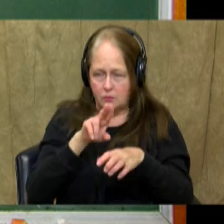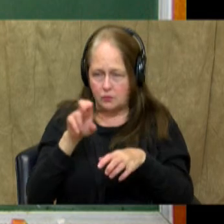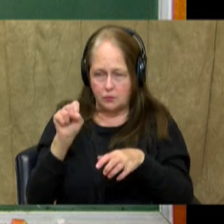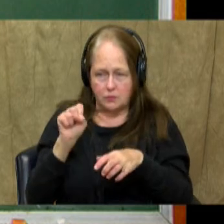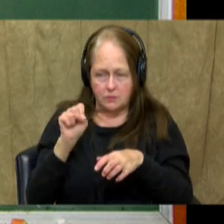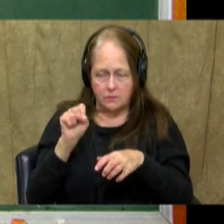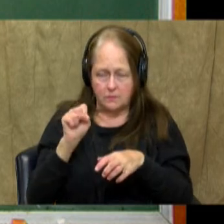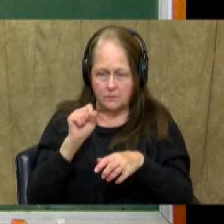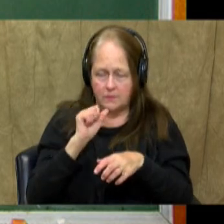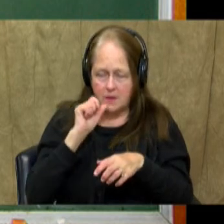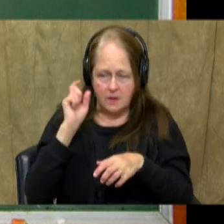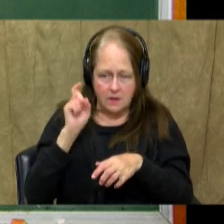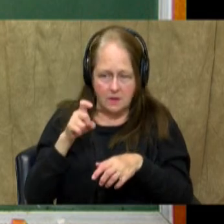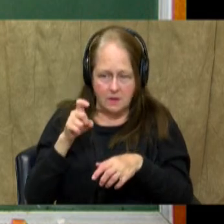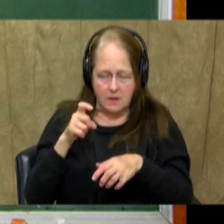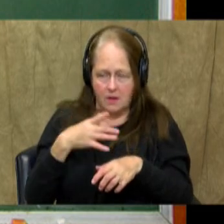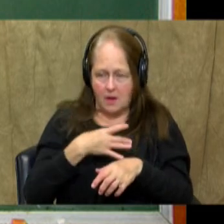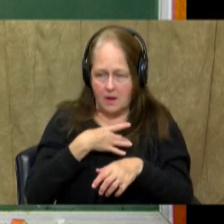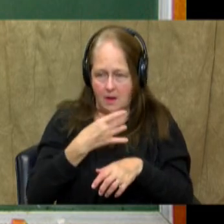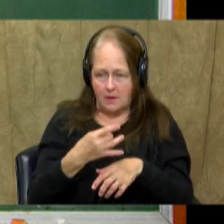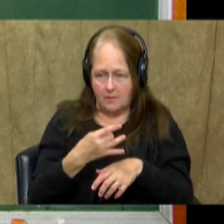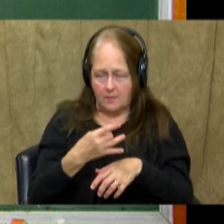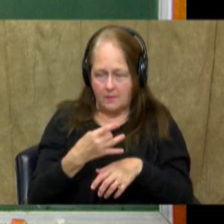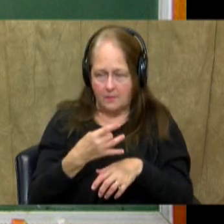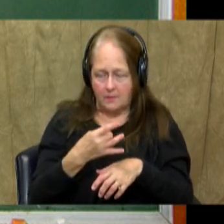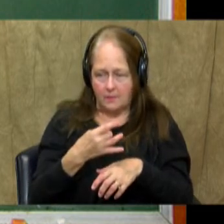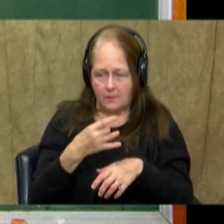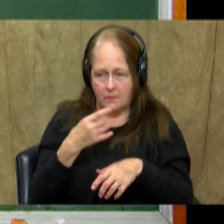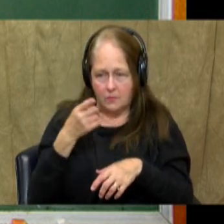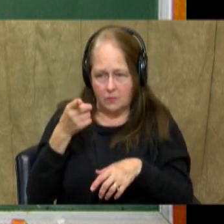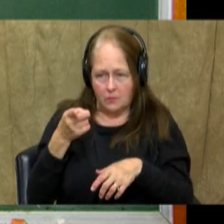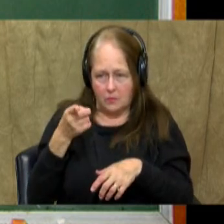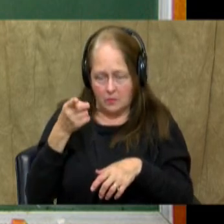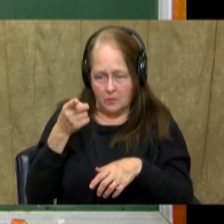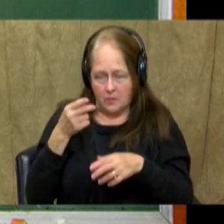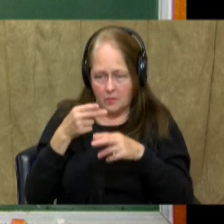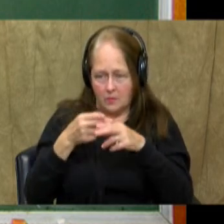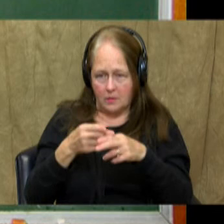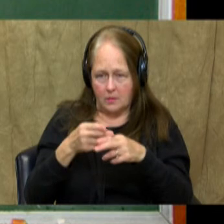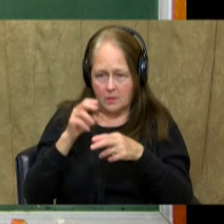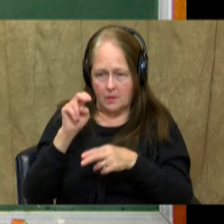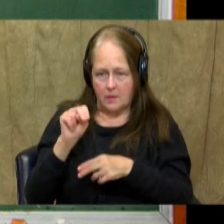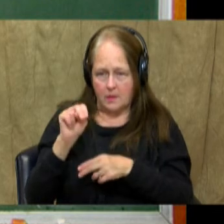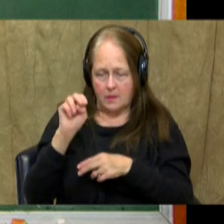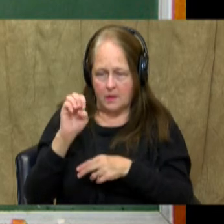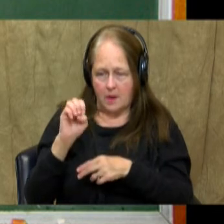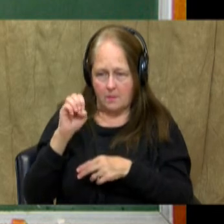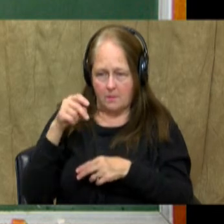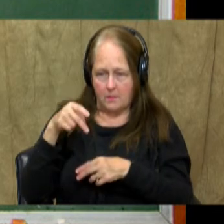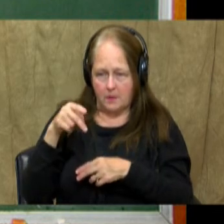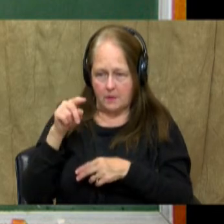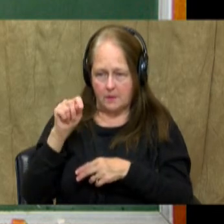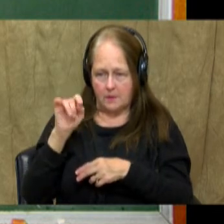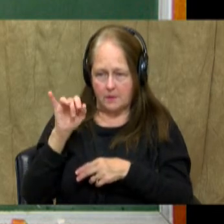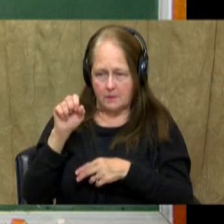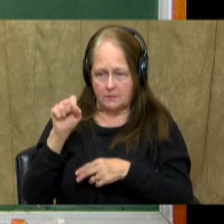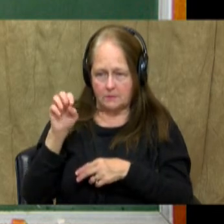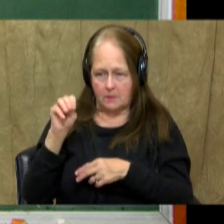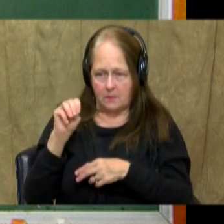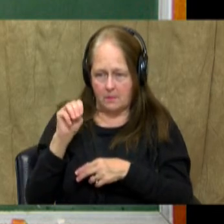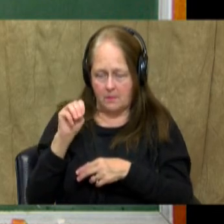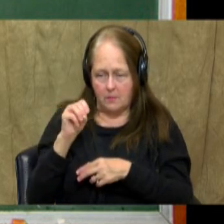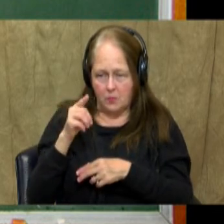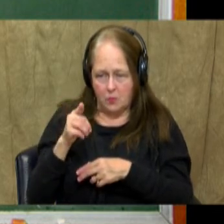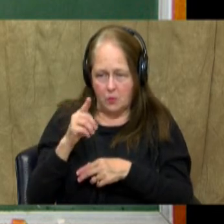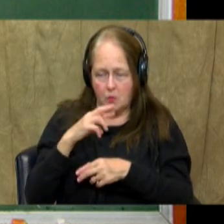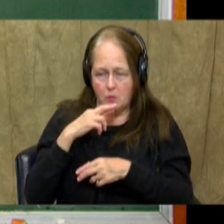States didn't necessarily like. And what he had done was this thing called nepotism. And what that means is when